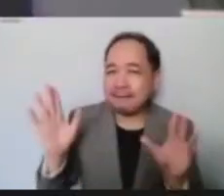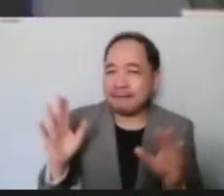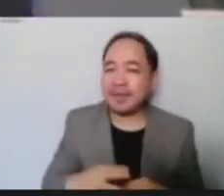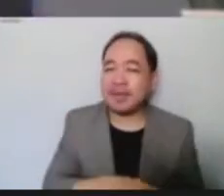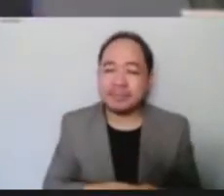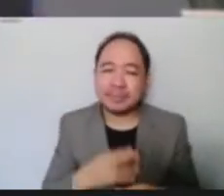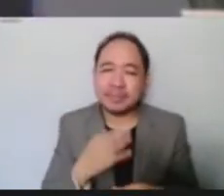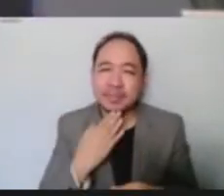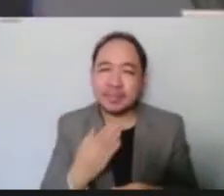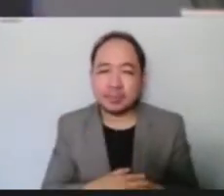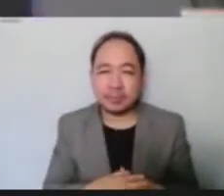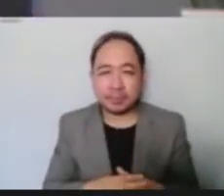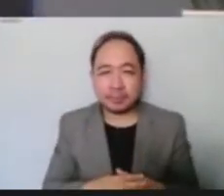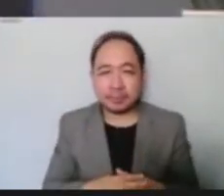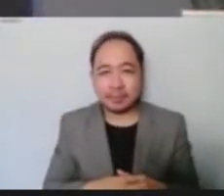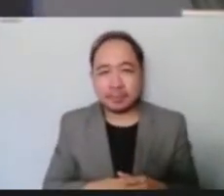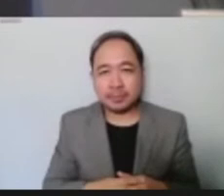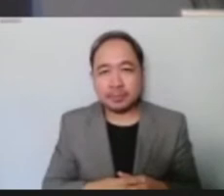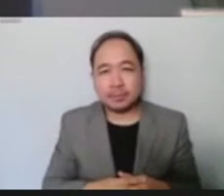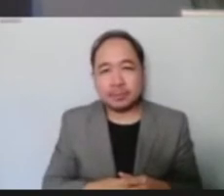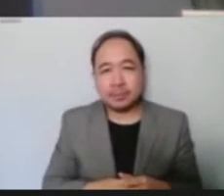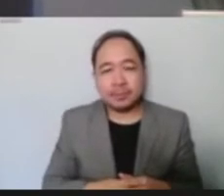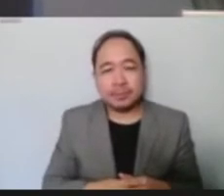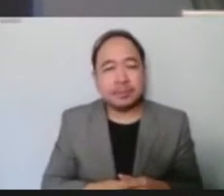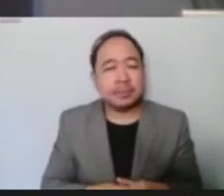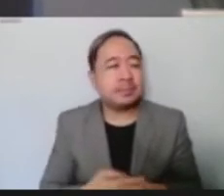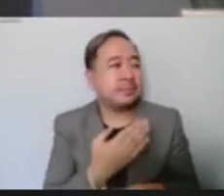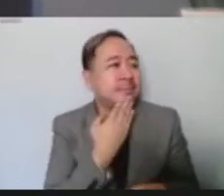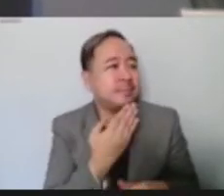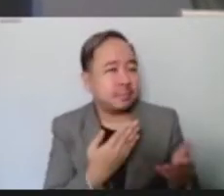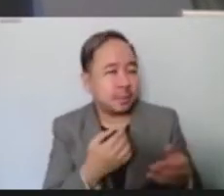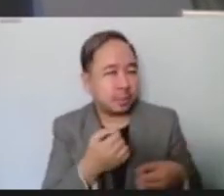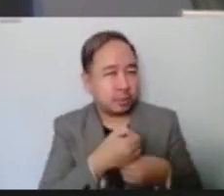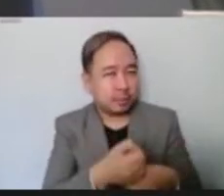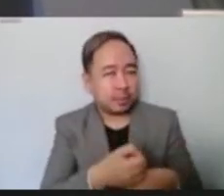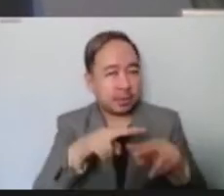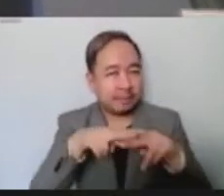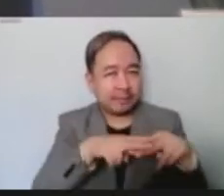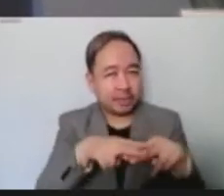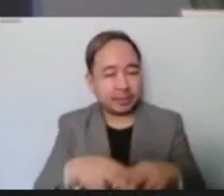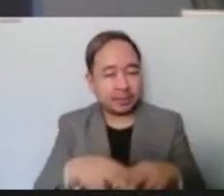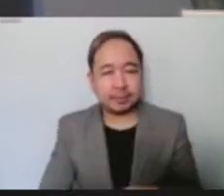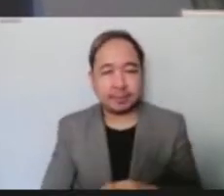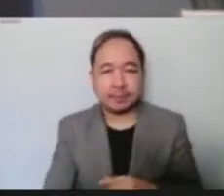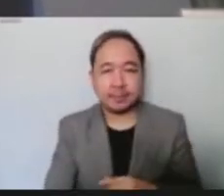thank you thank you distinguished delegate from Fiji